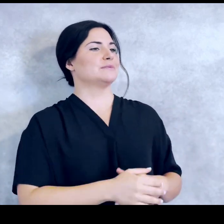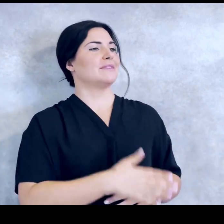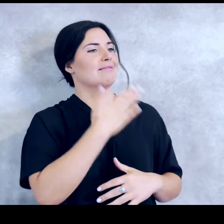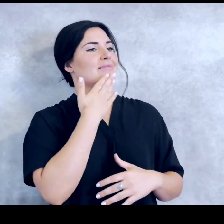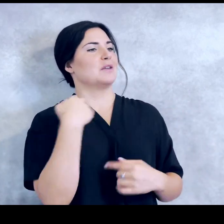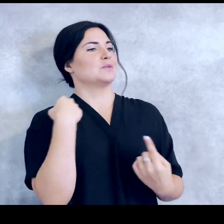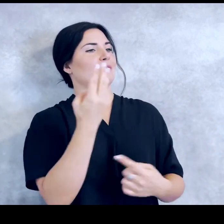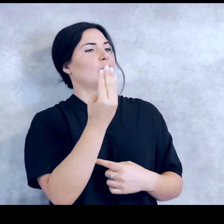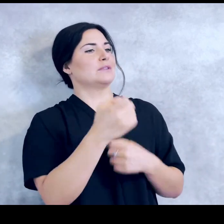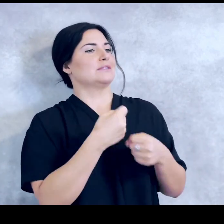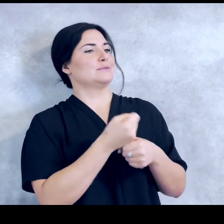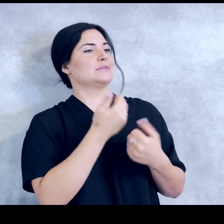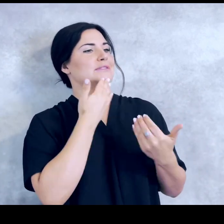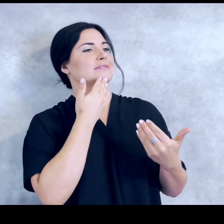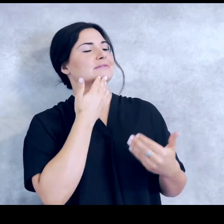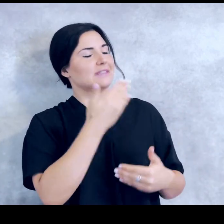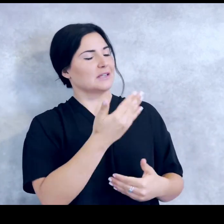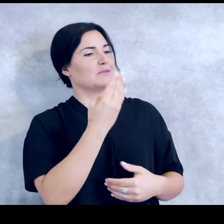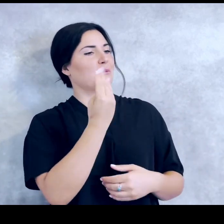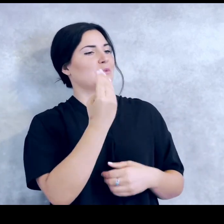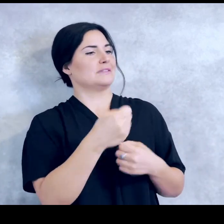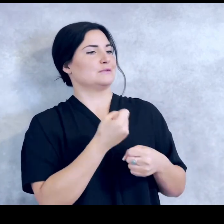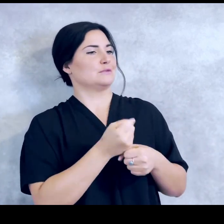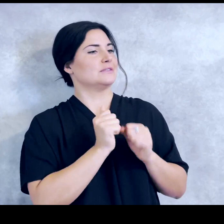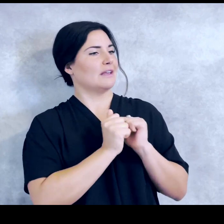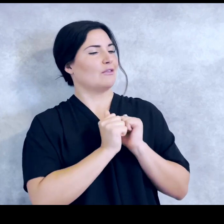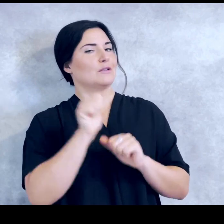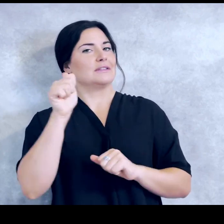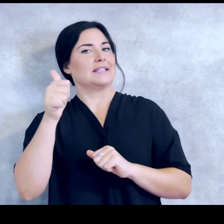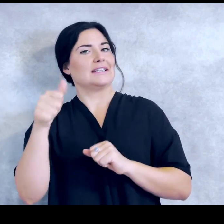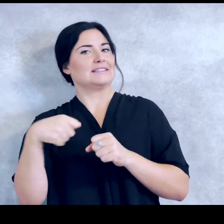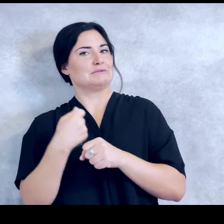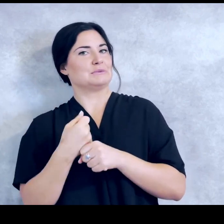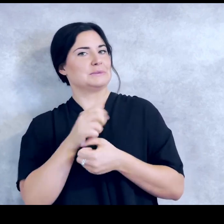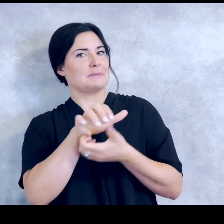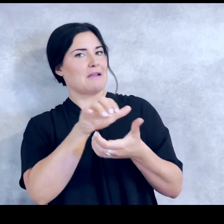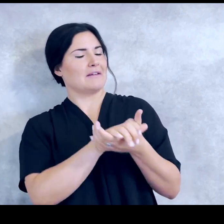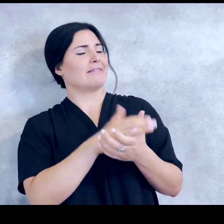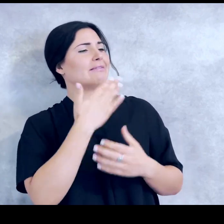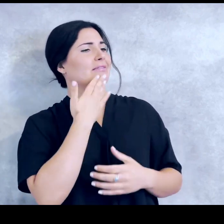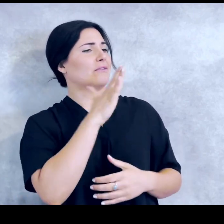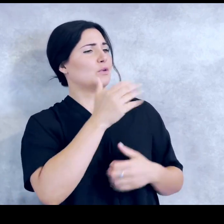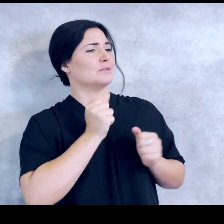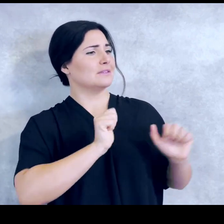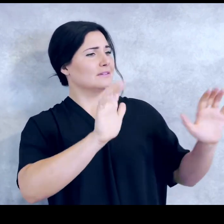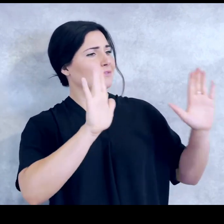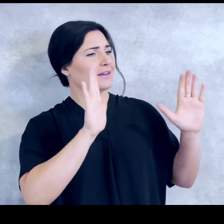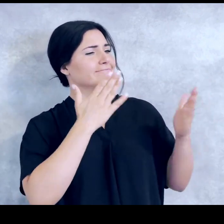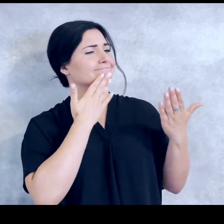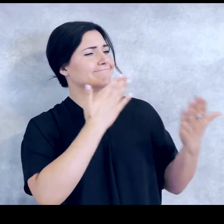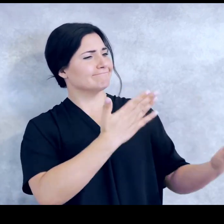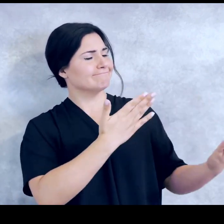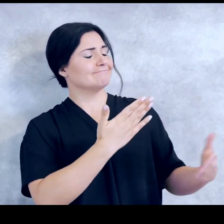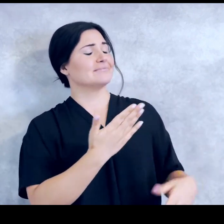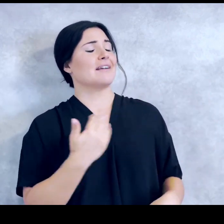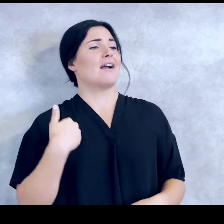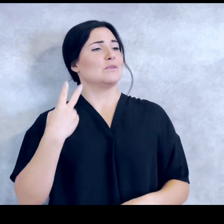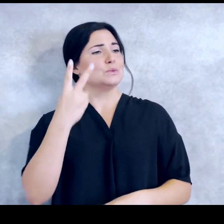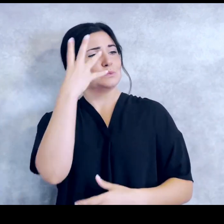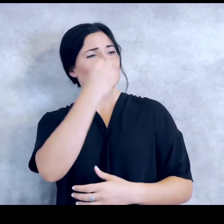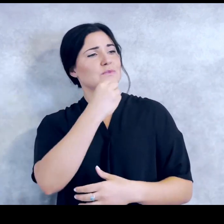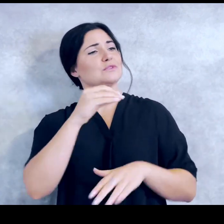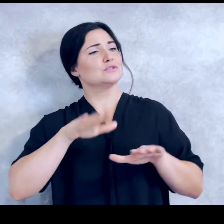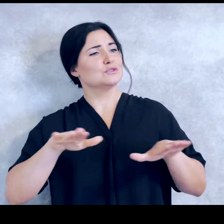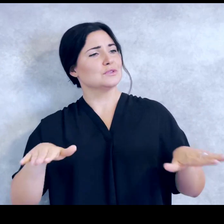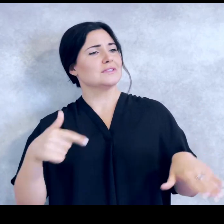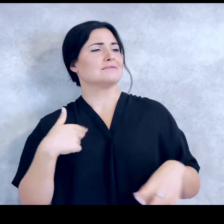you. And thank you for 14 years together, 10 years married. Thank you for your sacrifice. Thank you for everything you mean for us. Thank you for